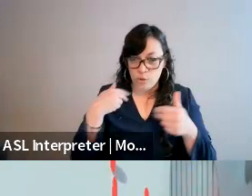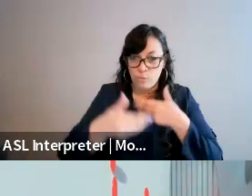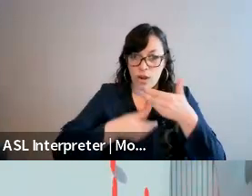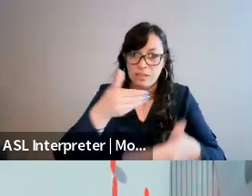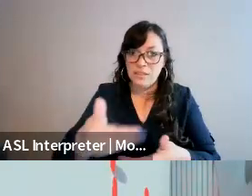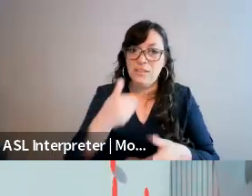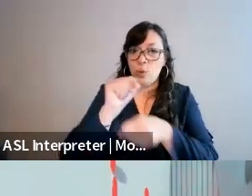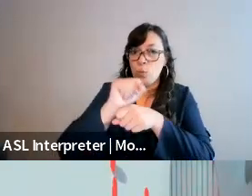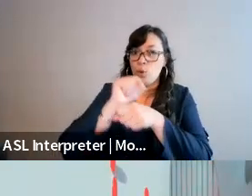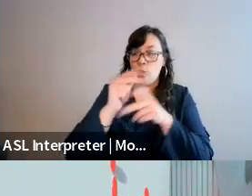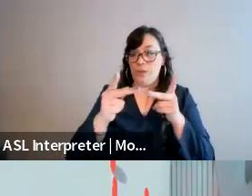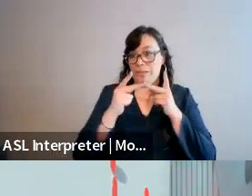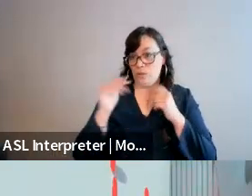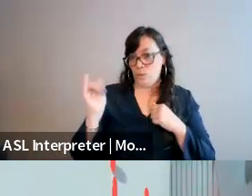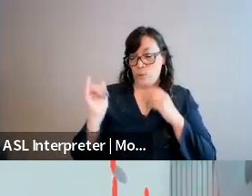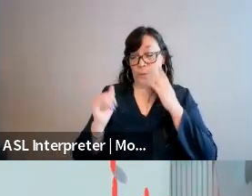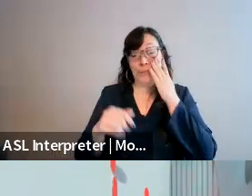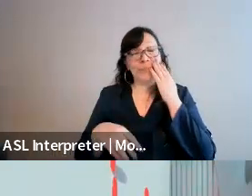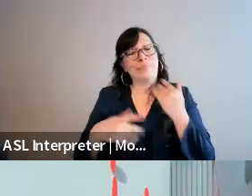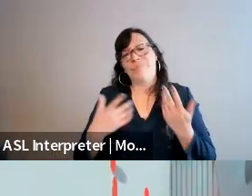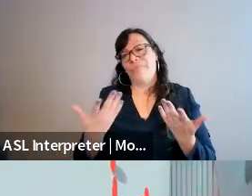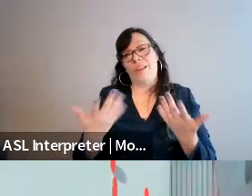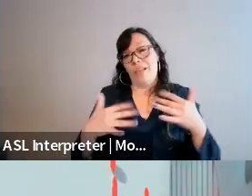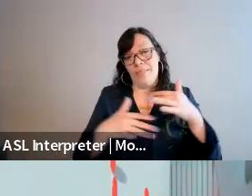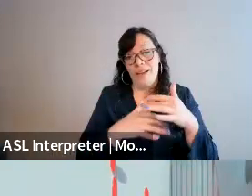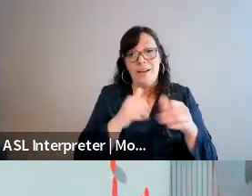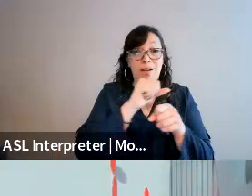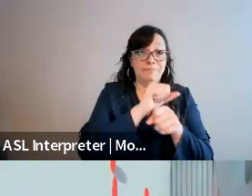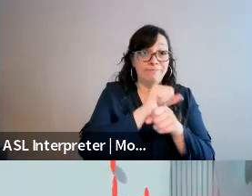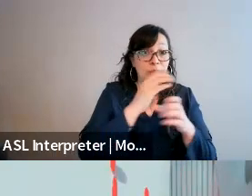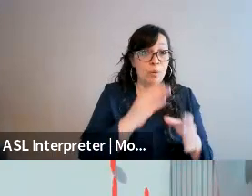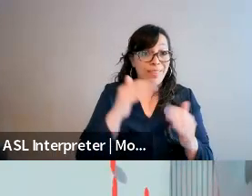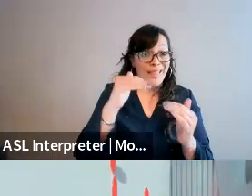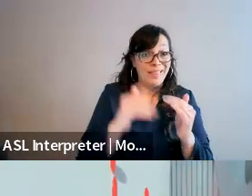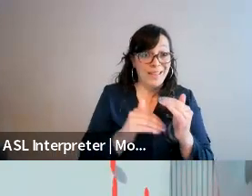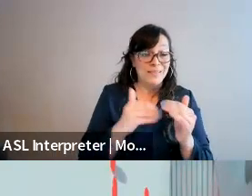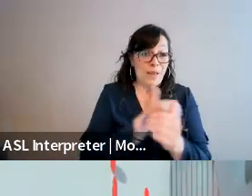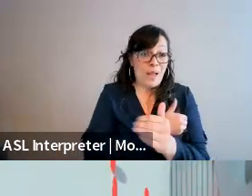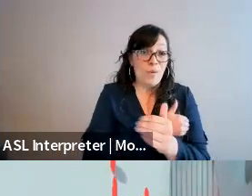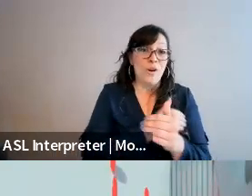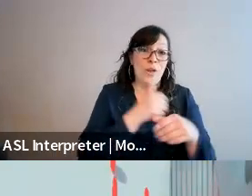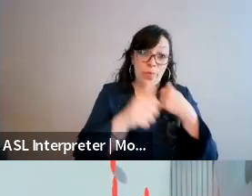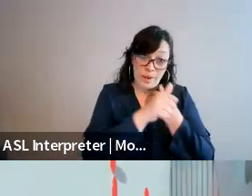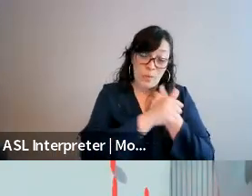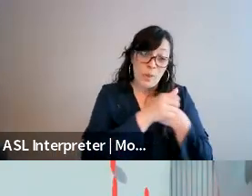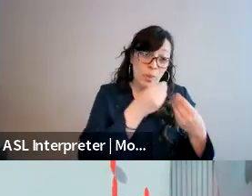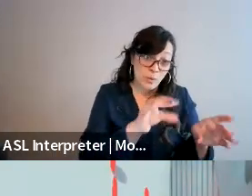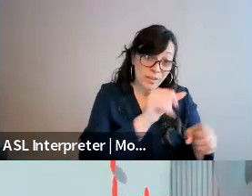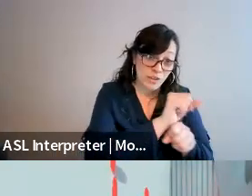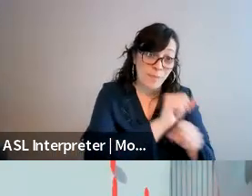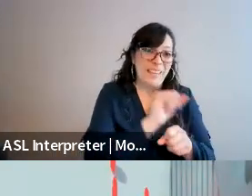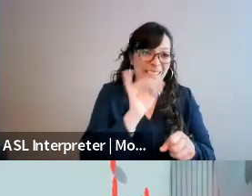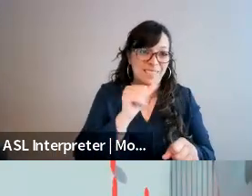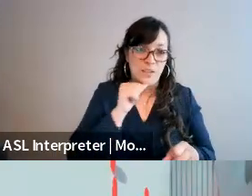in workplaces where just the underling employee, the person with less power, would be threatened with losing their job if they did not